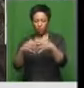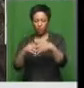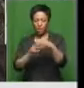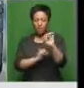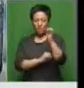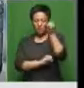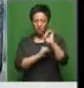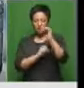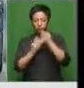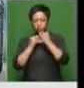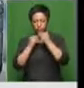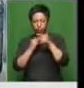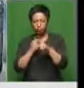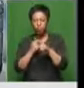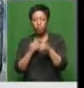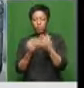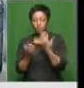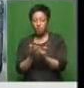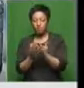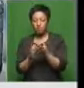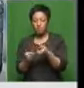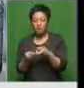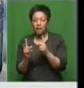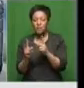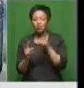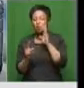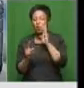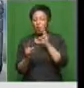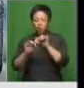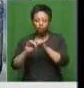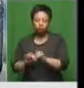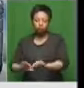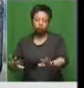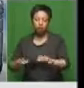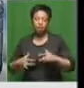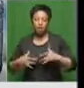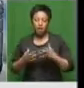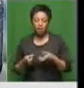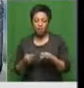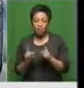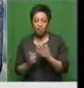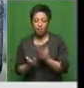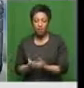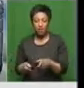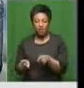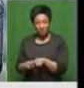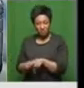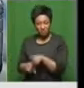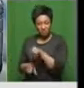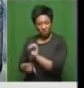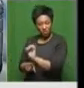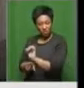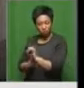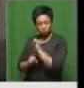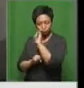plastic, thus emitting the harmful elements onto the water and thus endangering our lives. So is this the case with this particular product